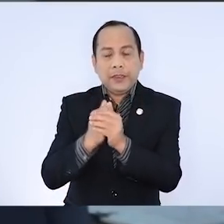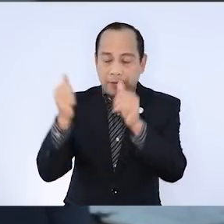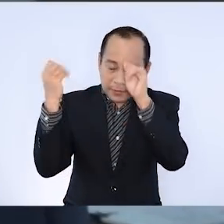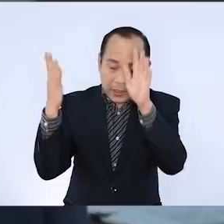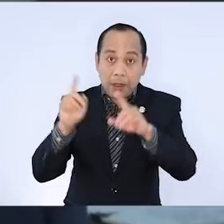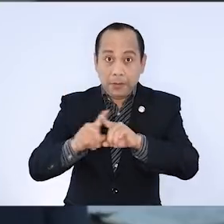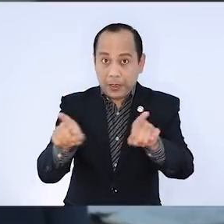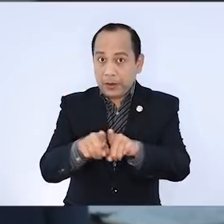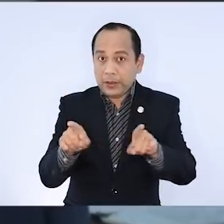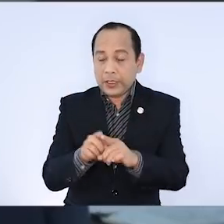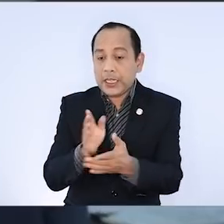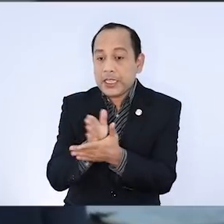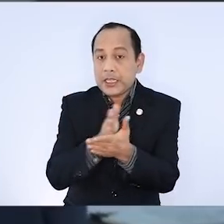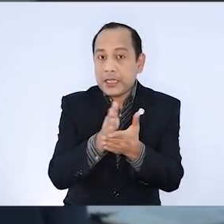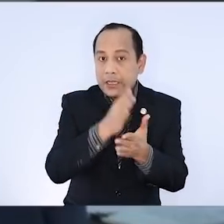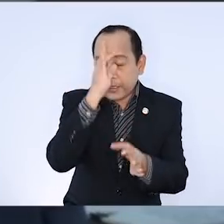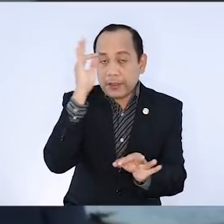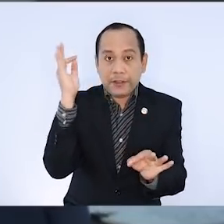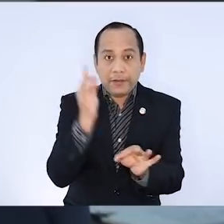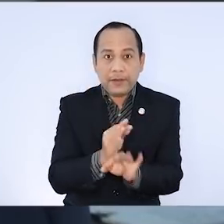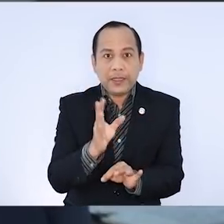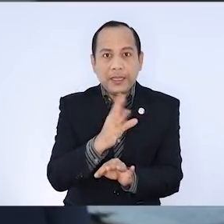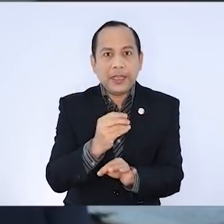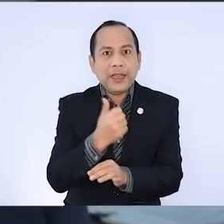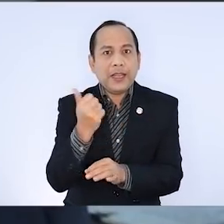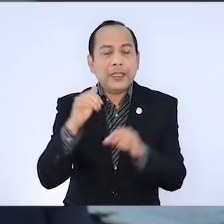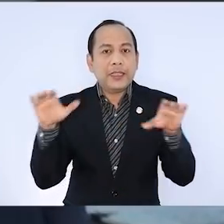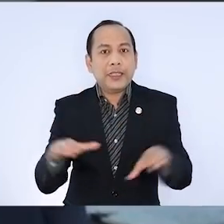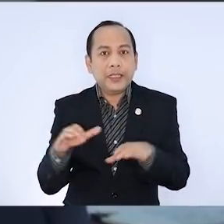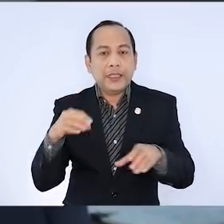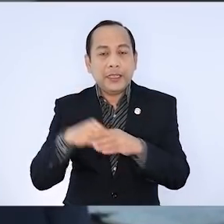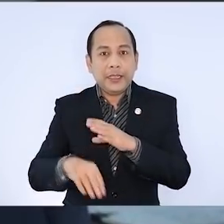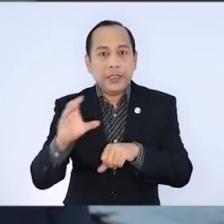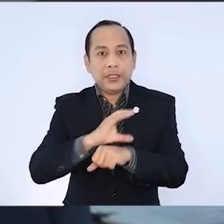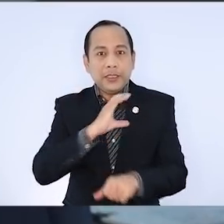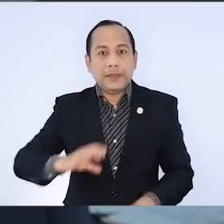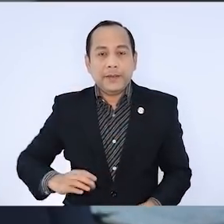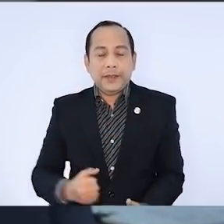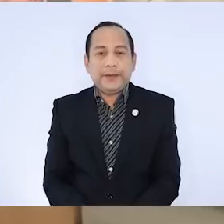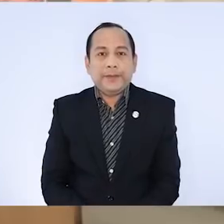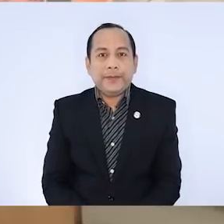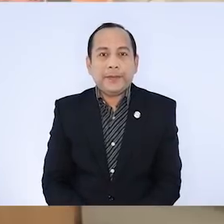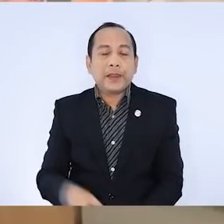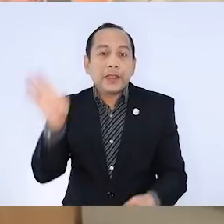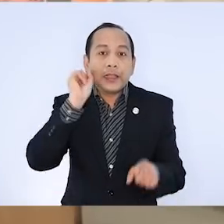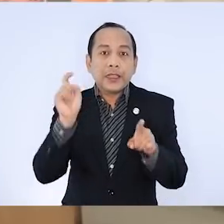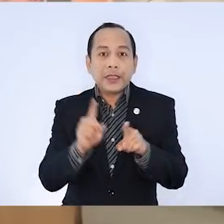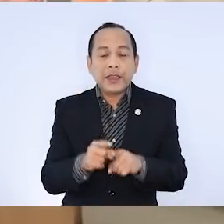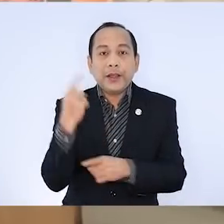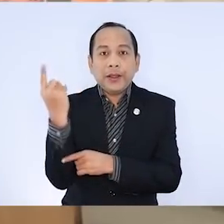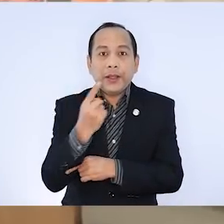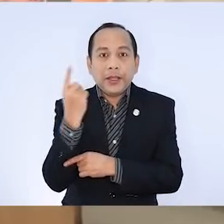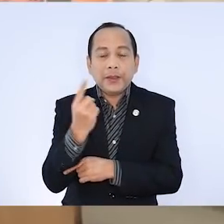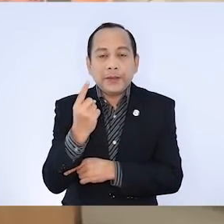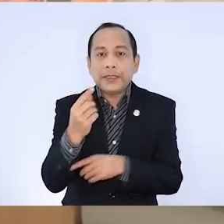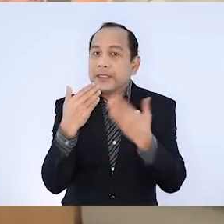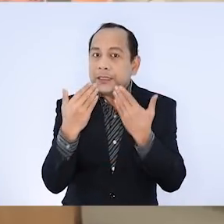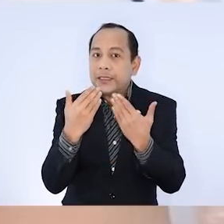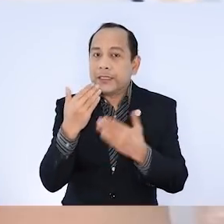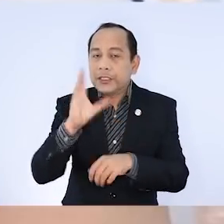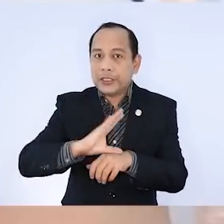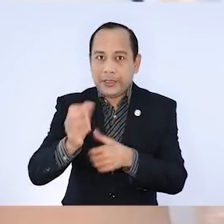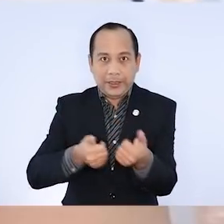Father, but also in sharing the faith and other activities inside the Church of Christ. Brethren are always grateful to the